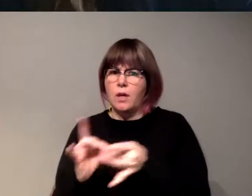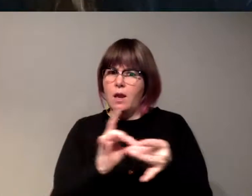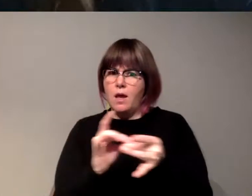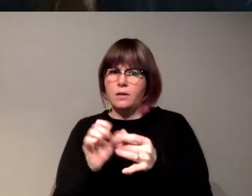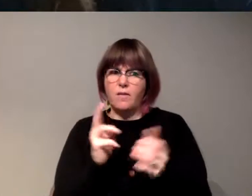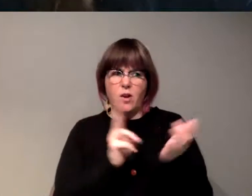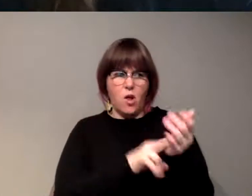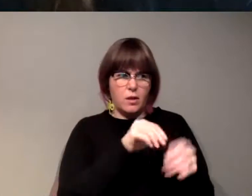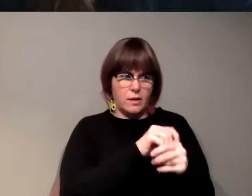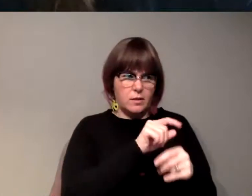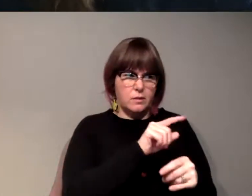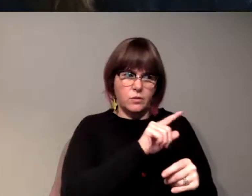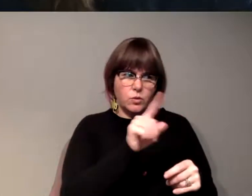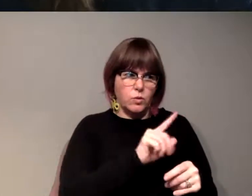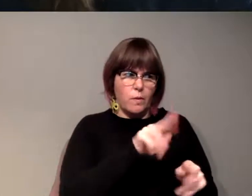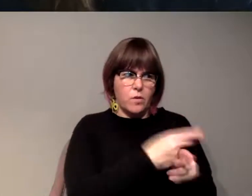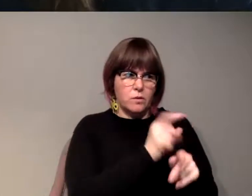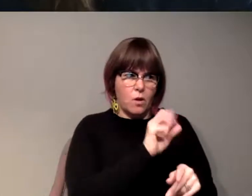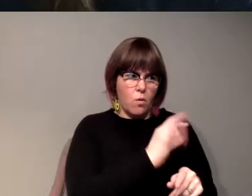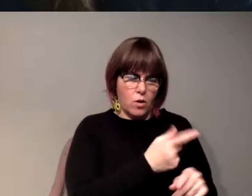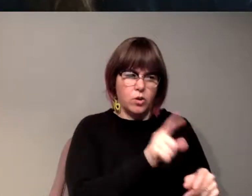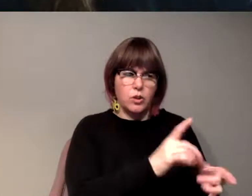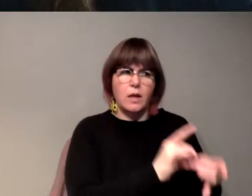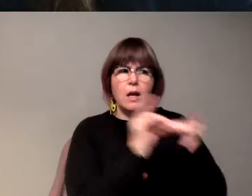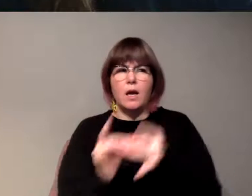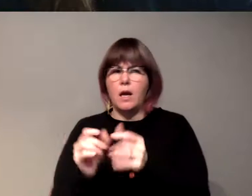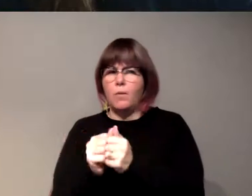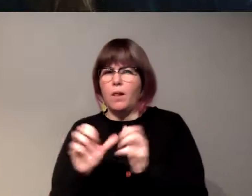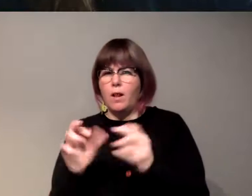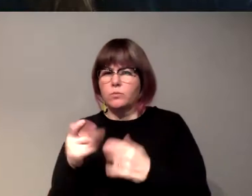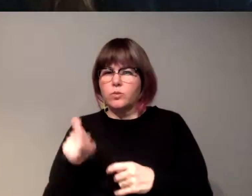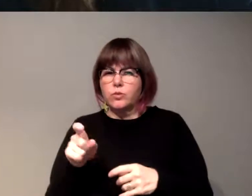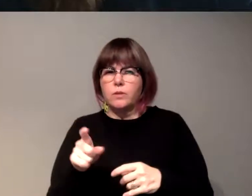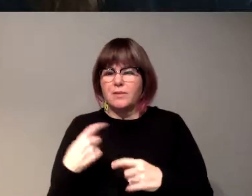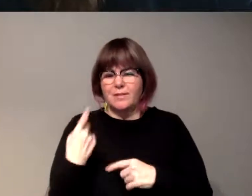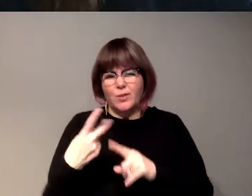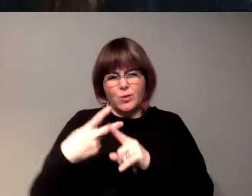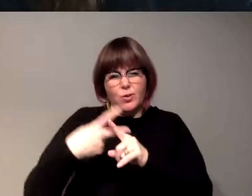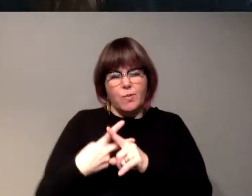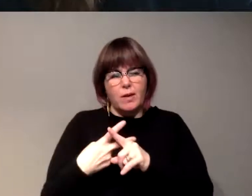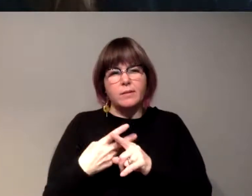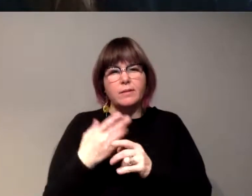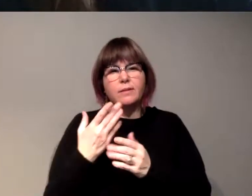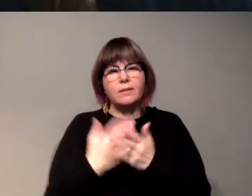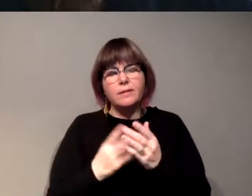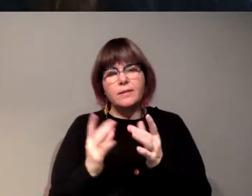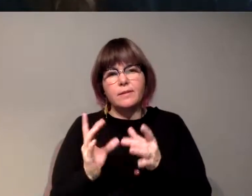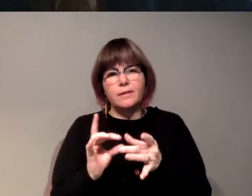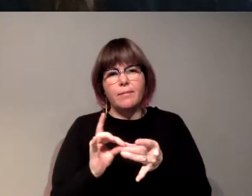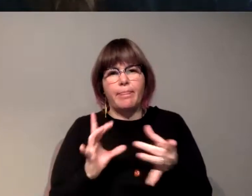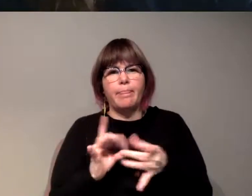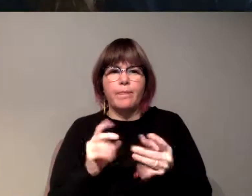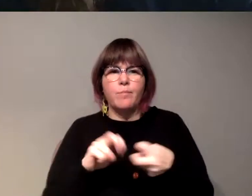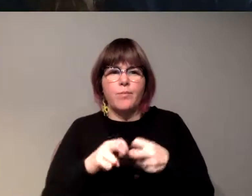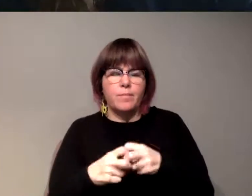in on zooniverse.org, it should also connect with Classroom. But in the last couple of months, there have been some connection issues with the Classroom page,